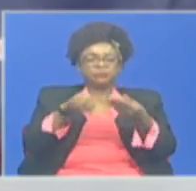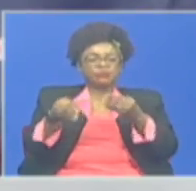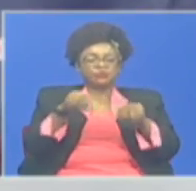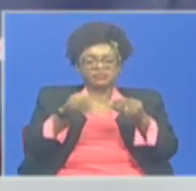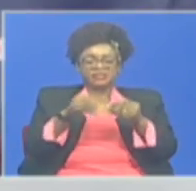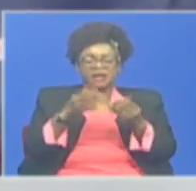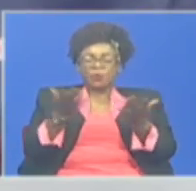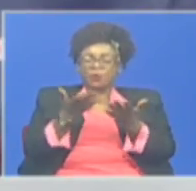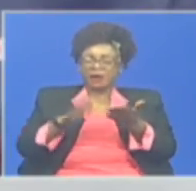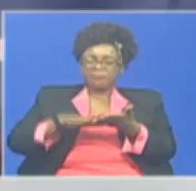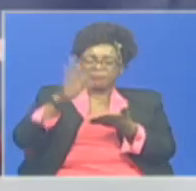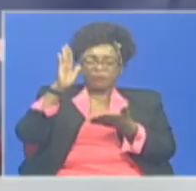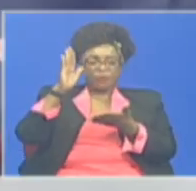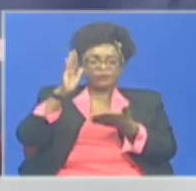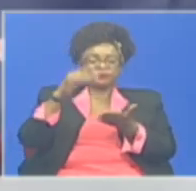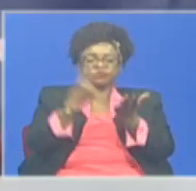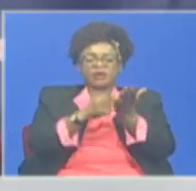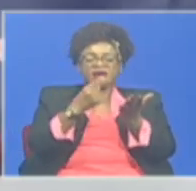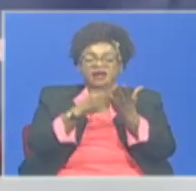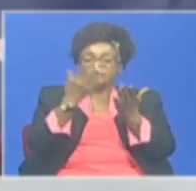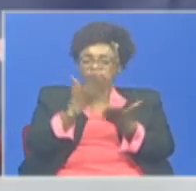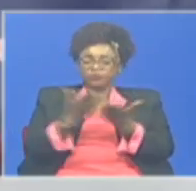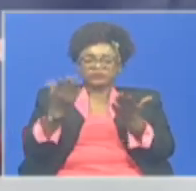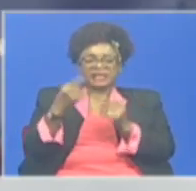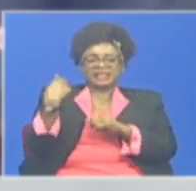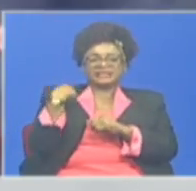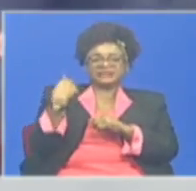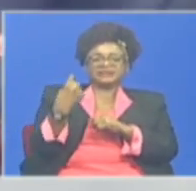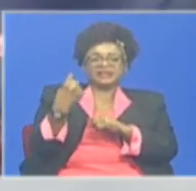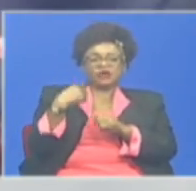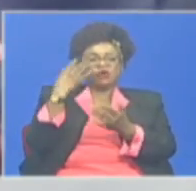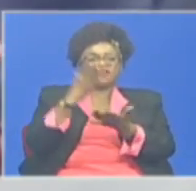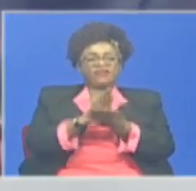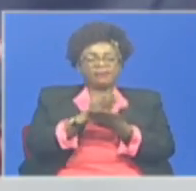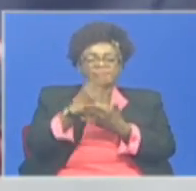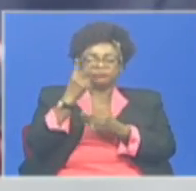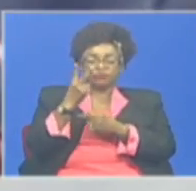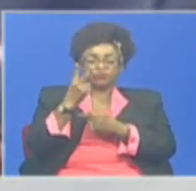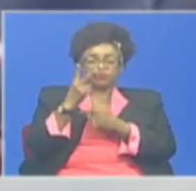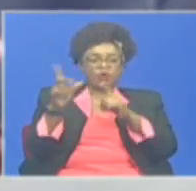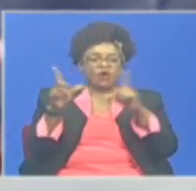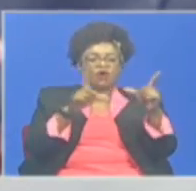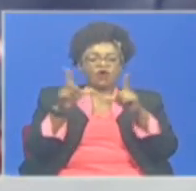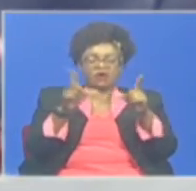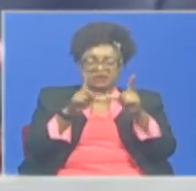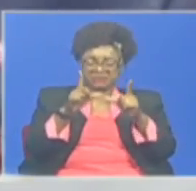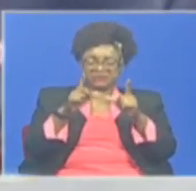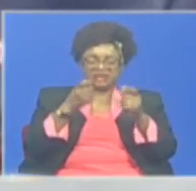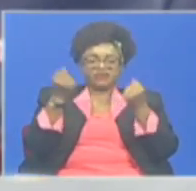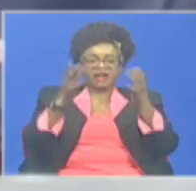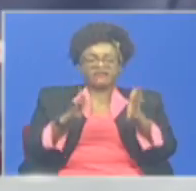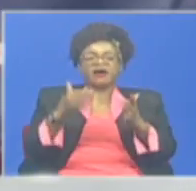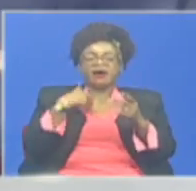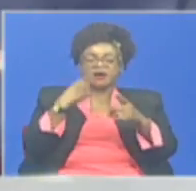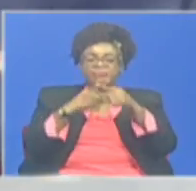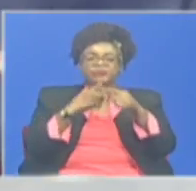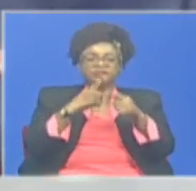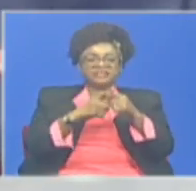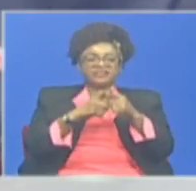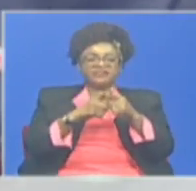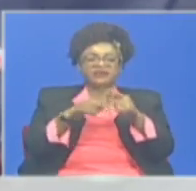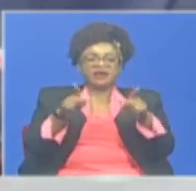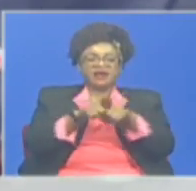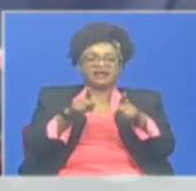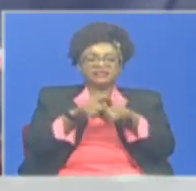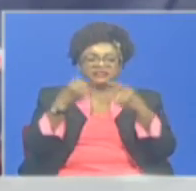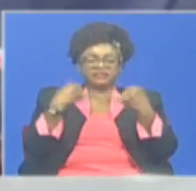of the Ugandan goods are coming in. Yesterday, it was confirmed that 2 truck drivers tested positive for COVID-19 as they try to make their way